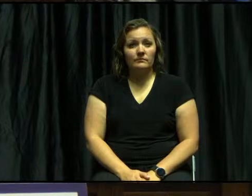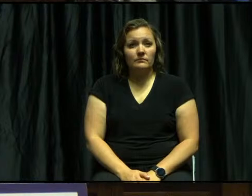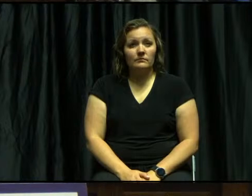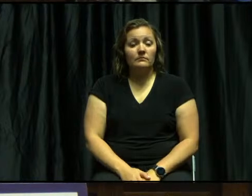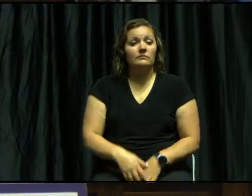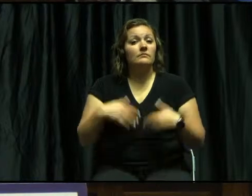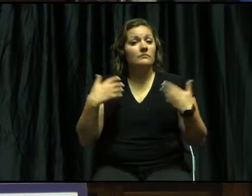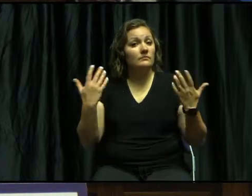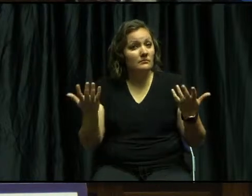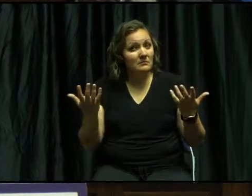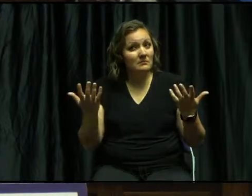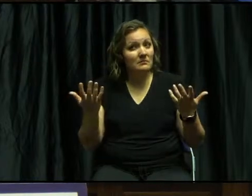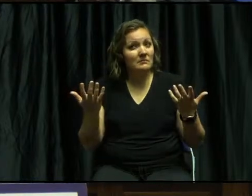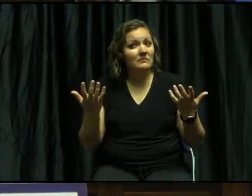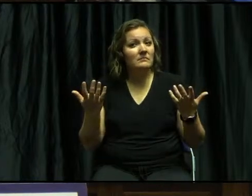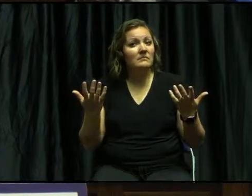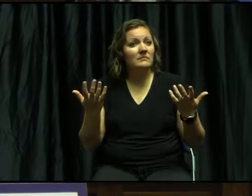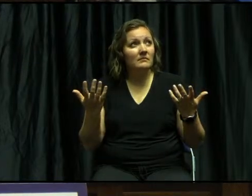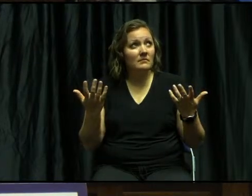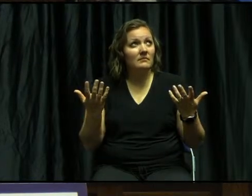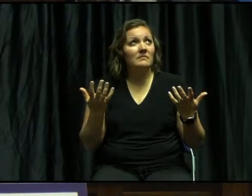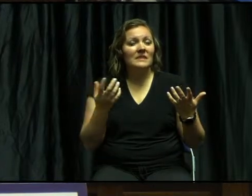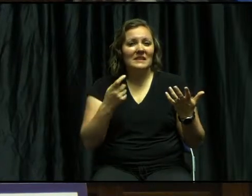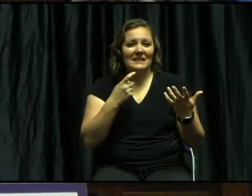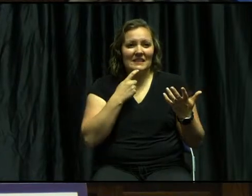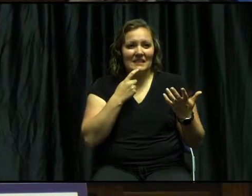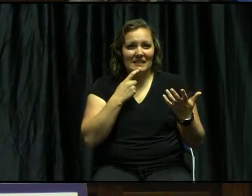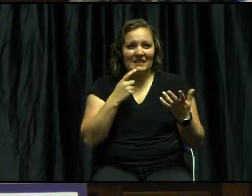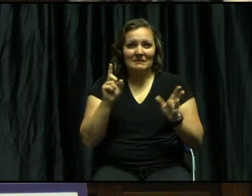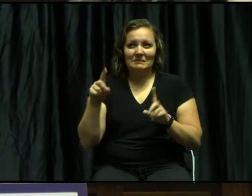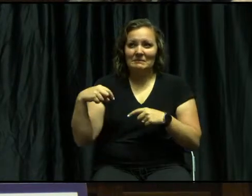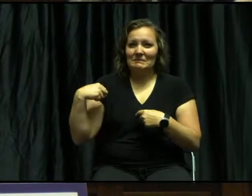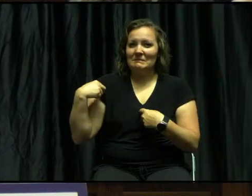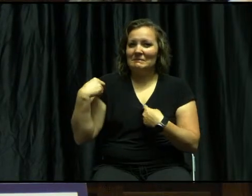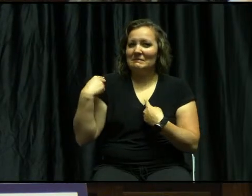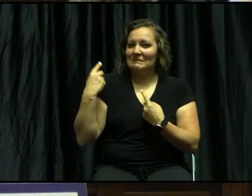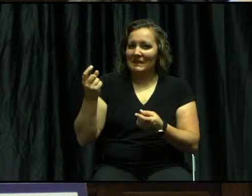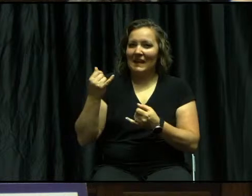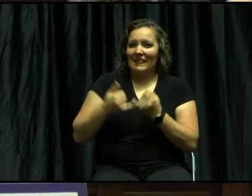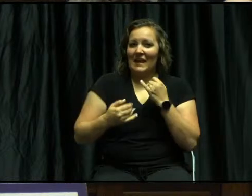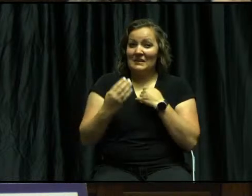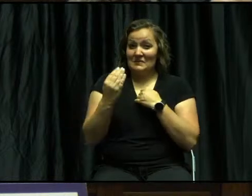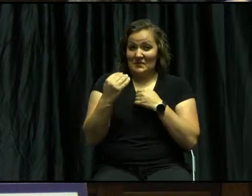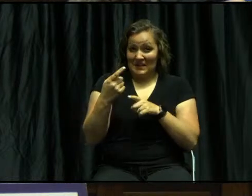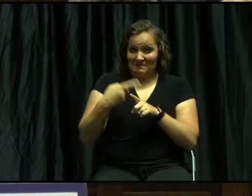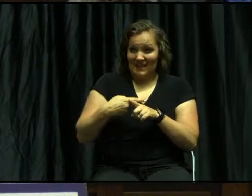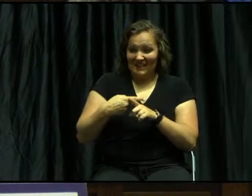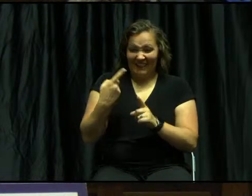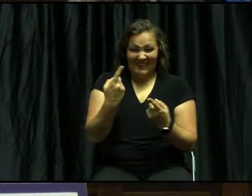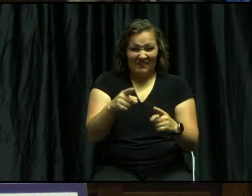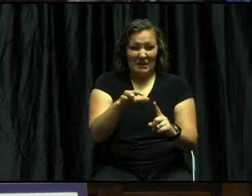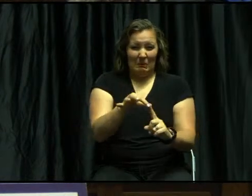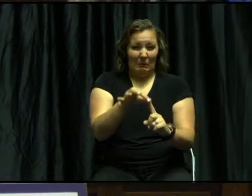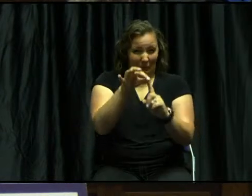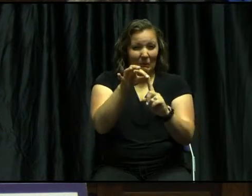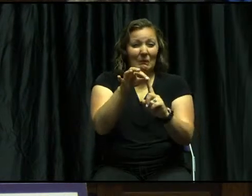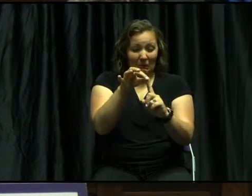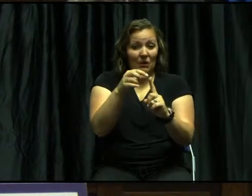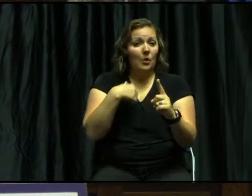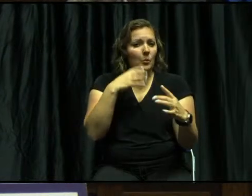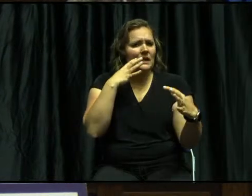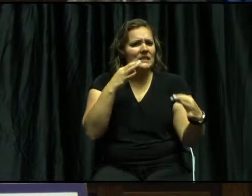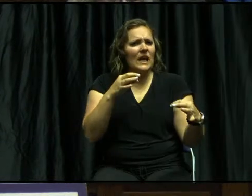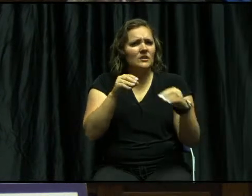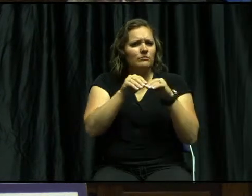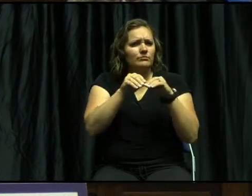So, like can be said about practically everything for the last 14 months, this event is unique. We chose to stream